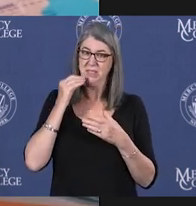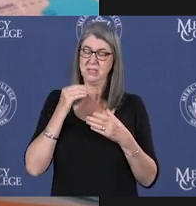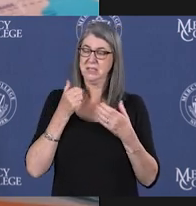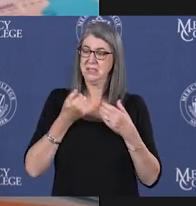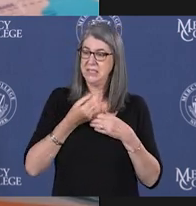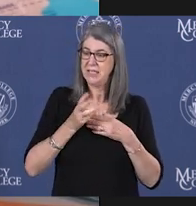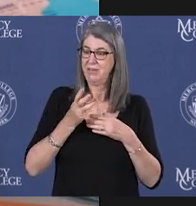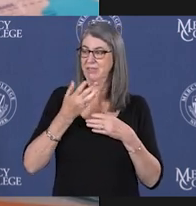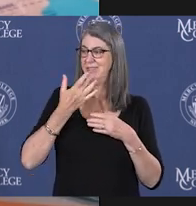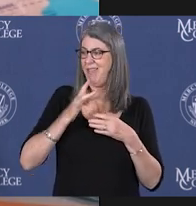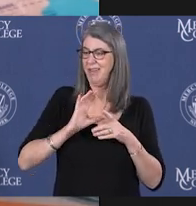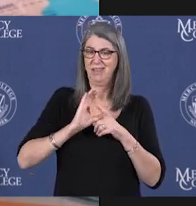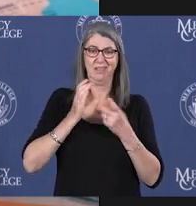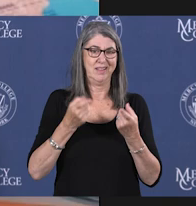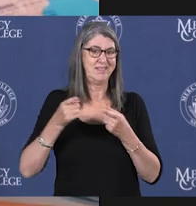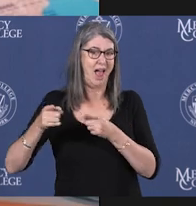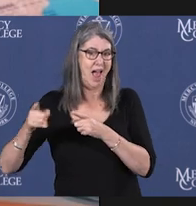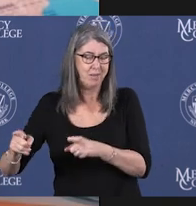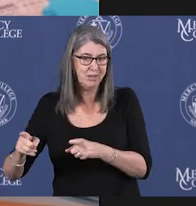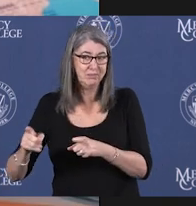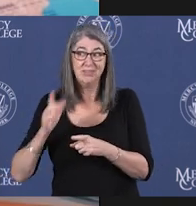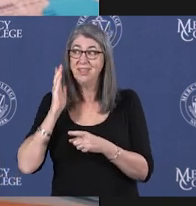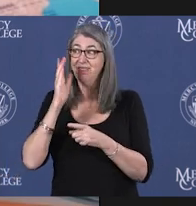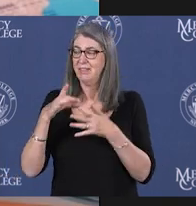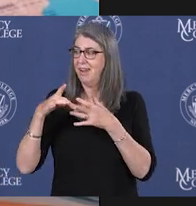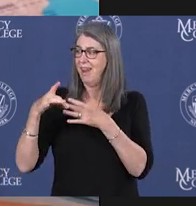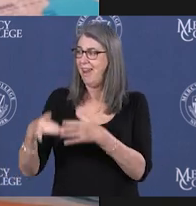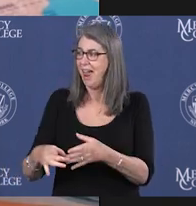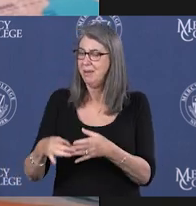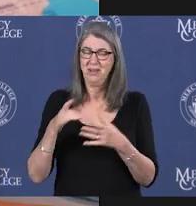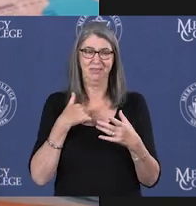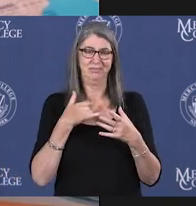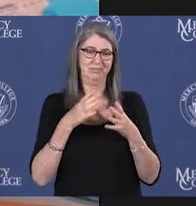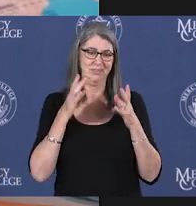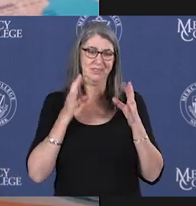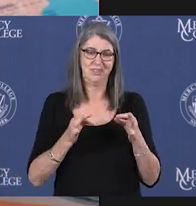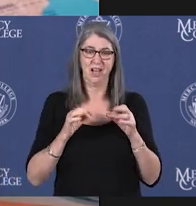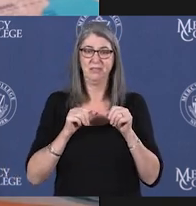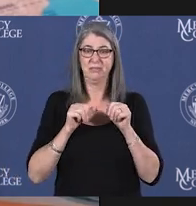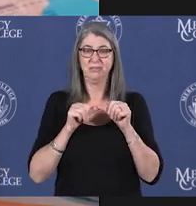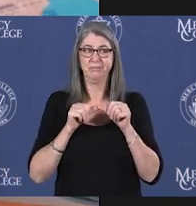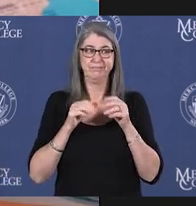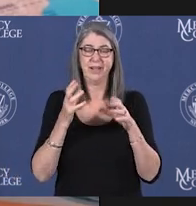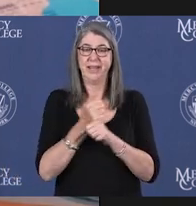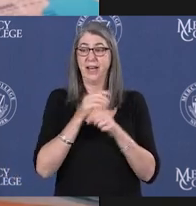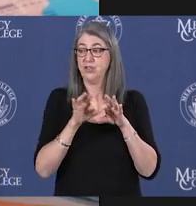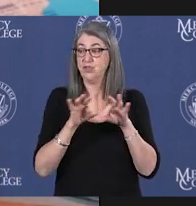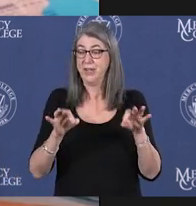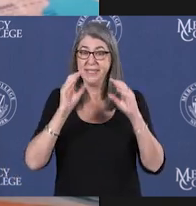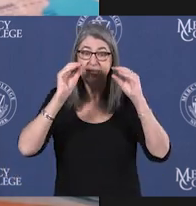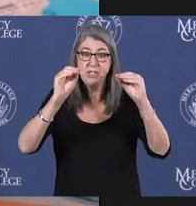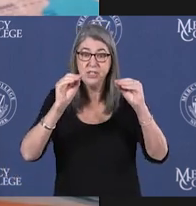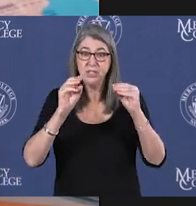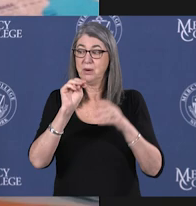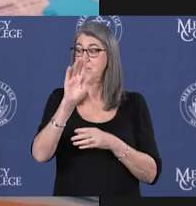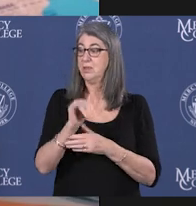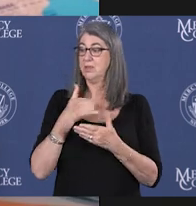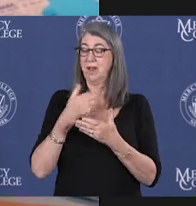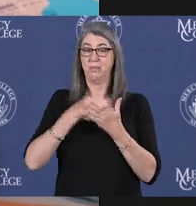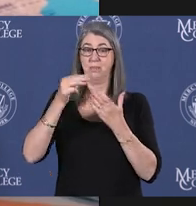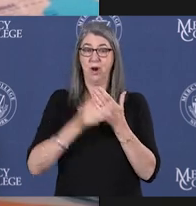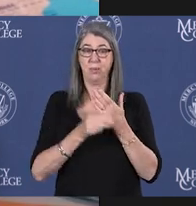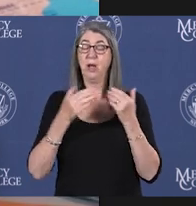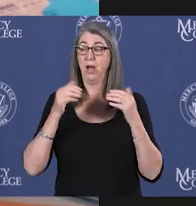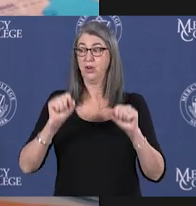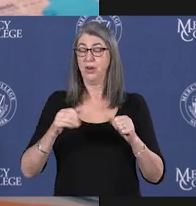of fortunate circumstances that eventually led me to pursue a degree in teaching. Mercy had a program where I could receive